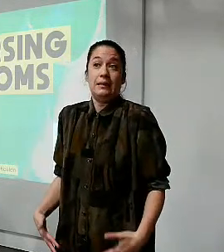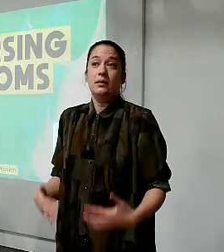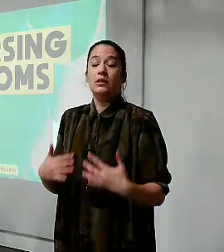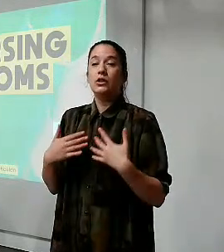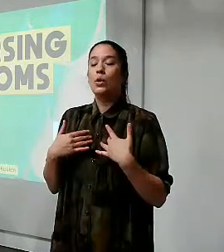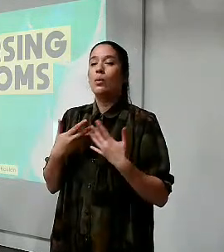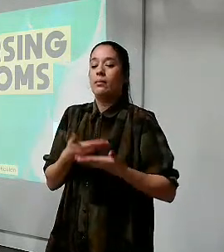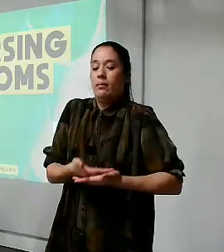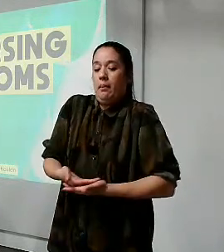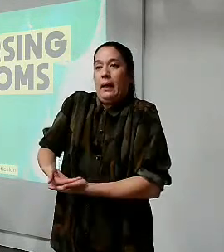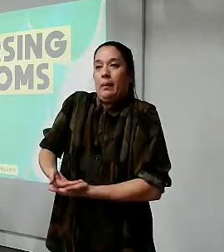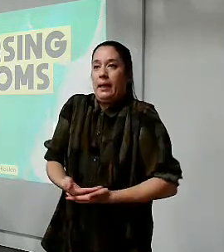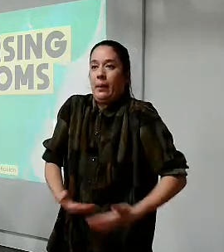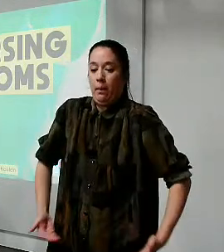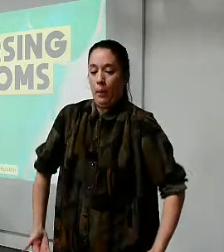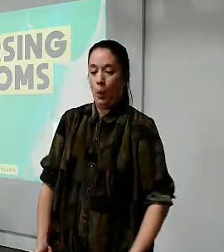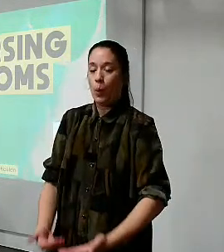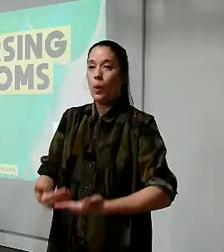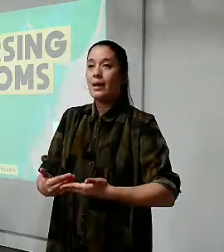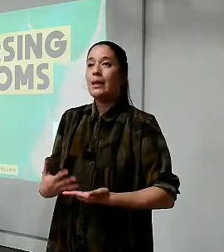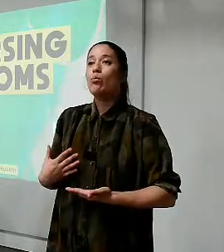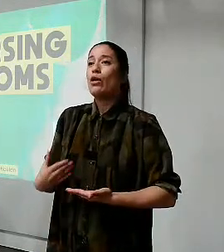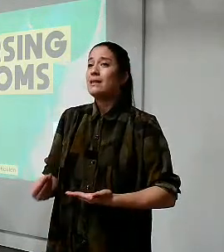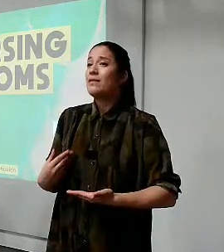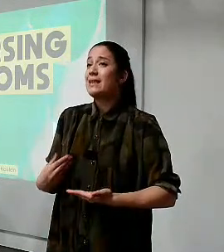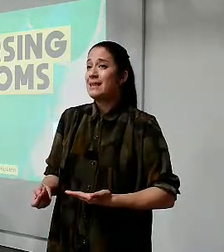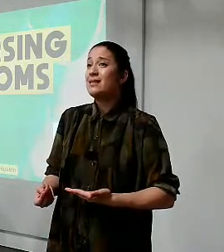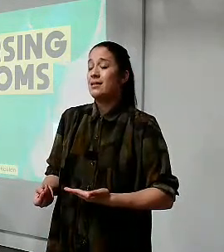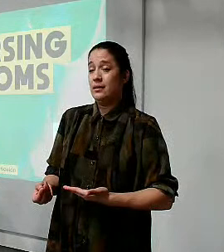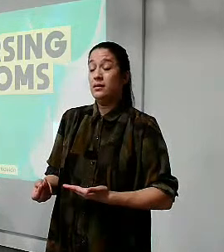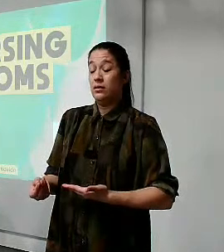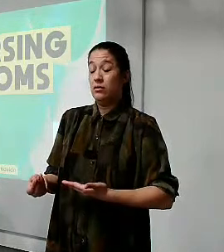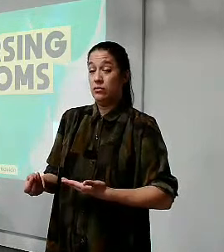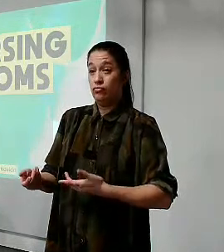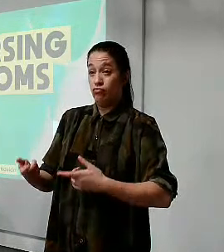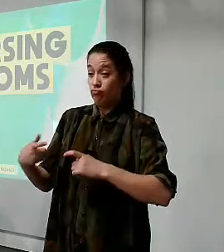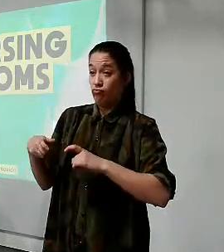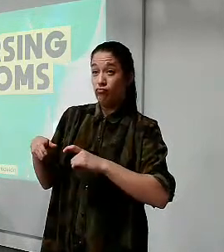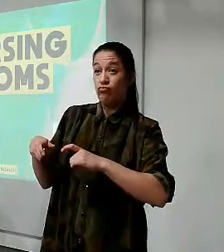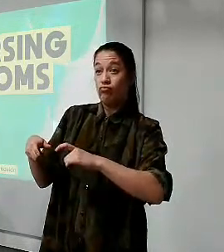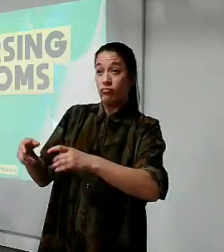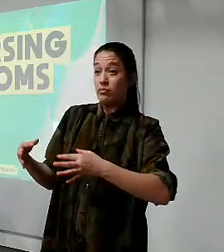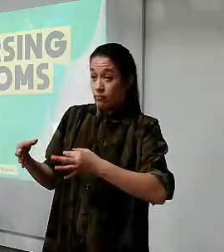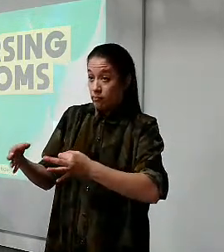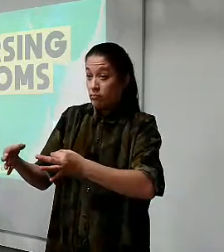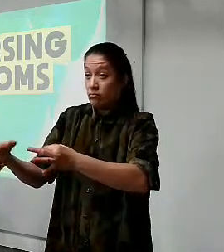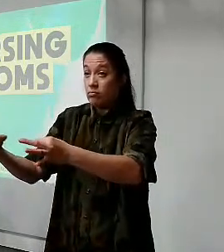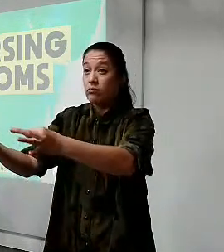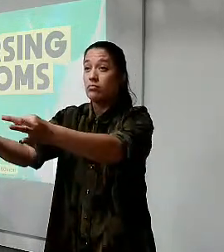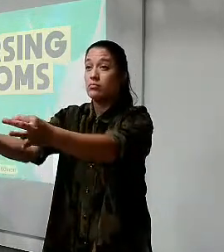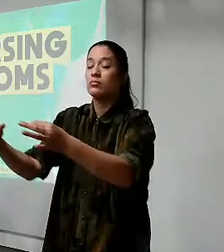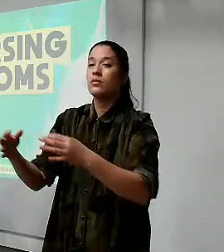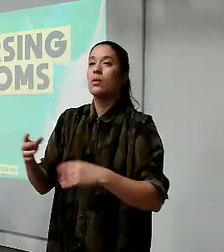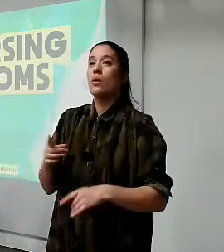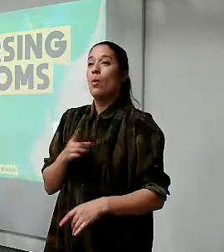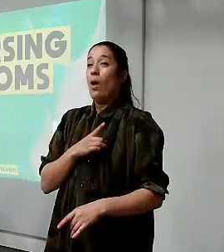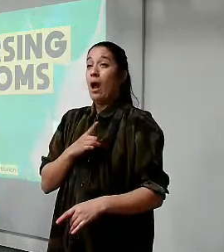breastfeeding. Don't try this at home, but you know, certainly there's a belief that if you